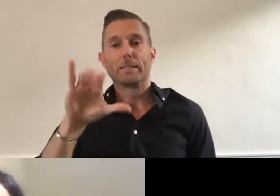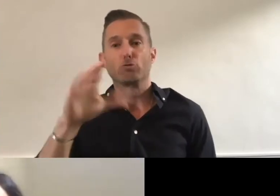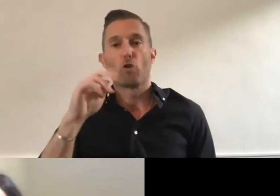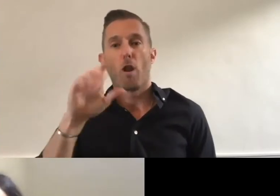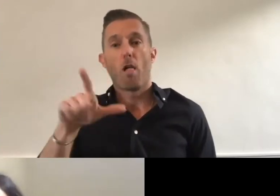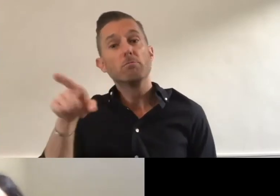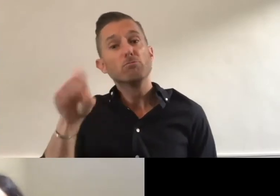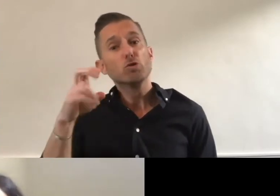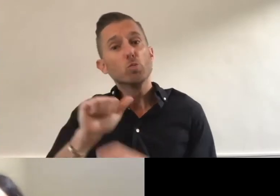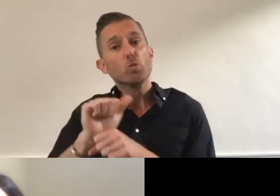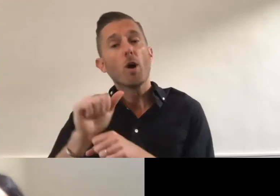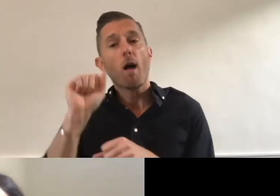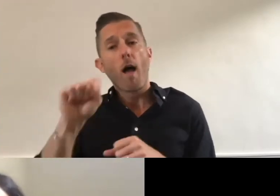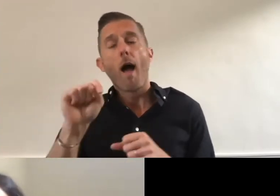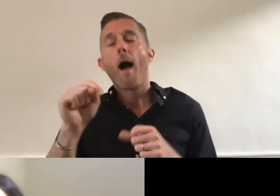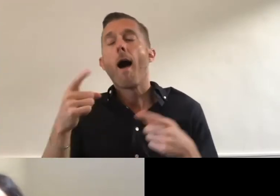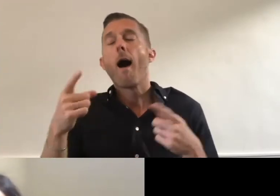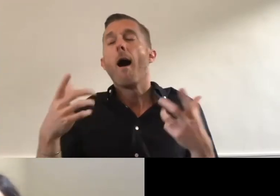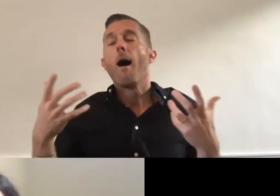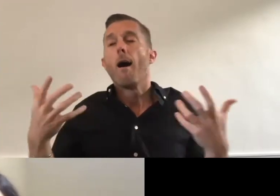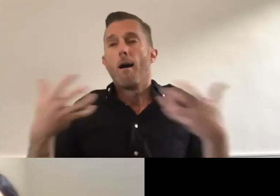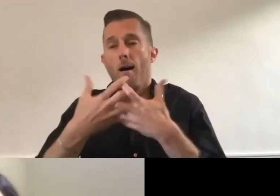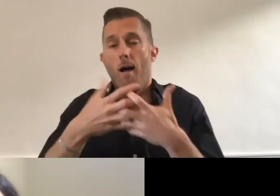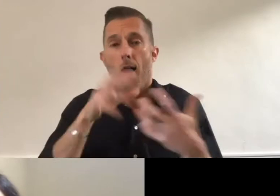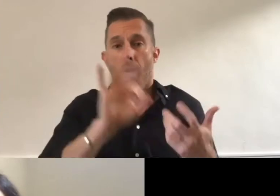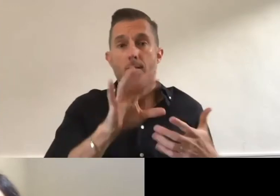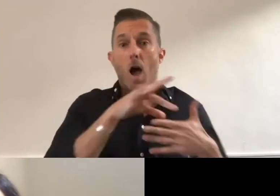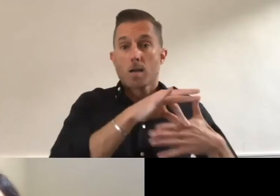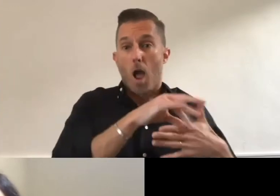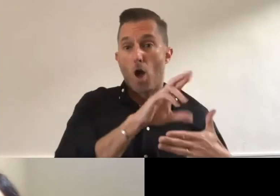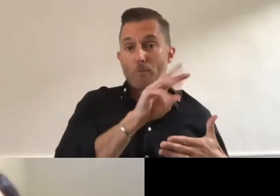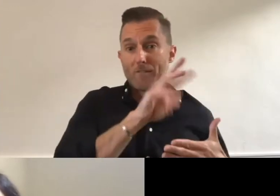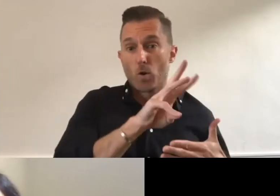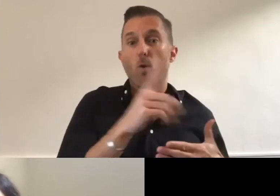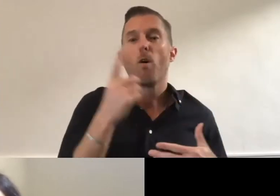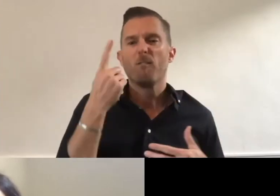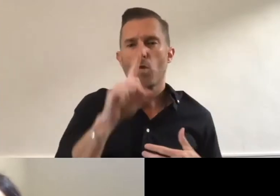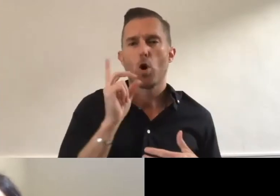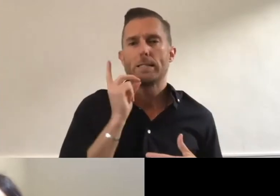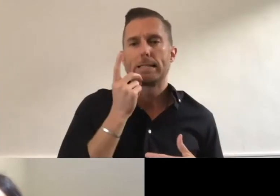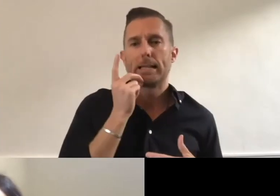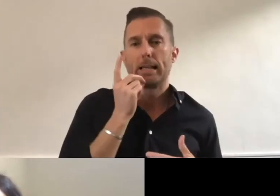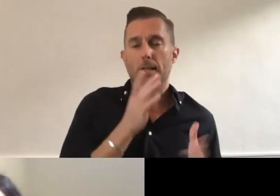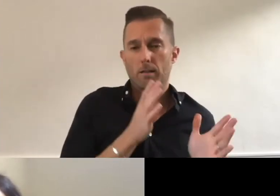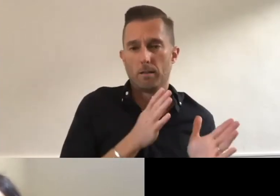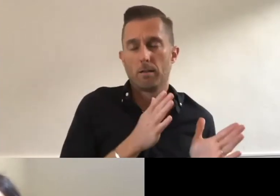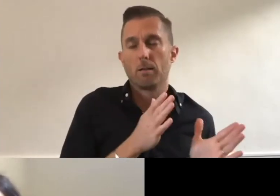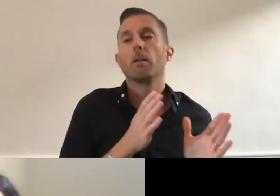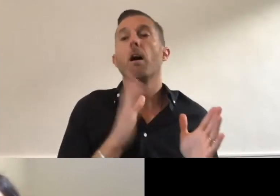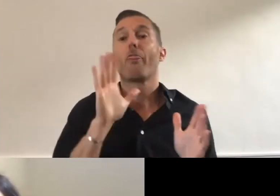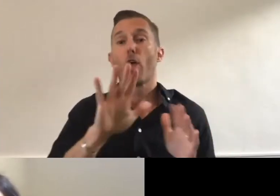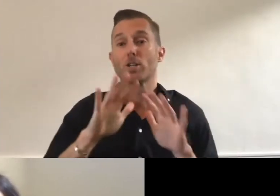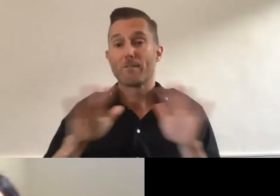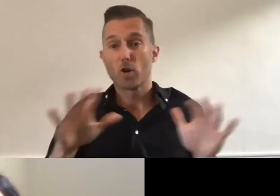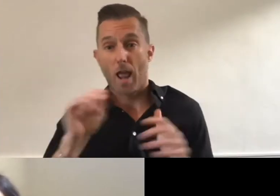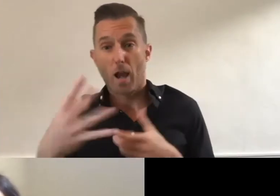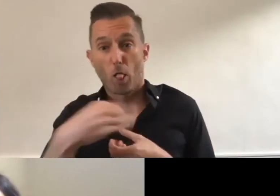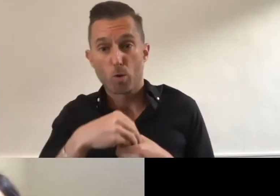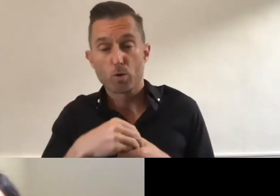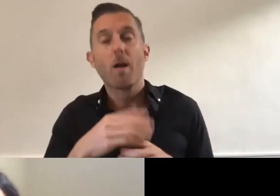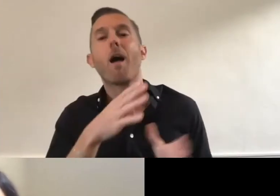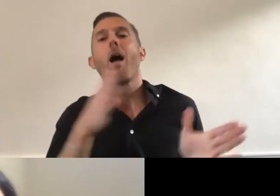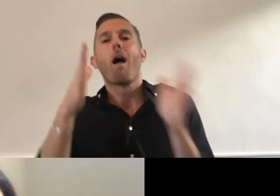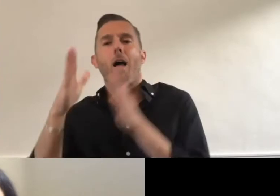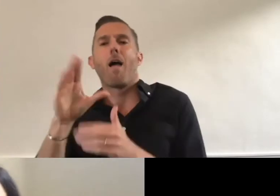the intersection of content review with Disney Channel Standards and Practices, diversity and inclusion, and Walt Disney Television